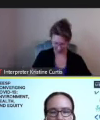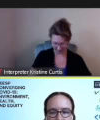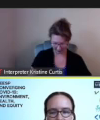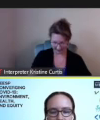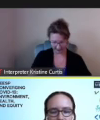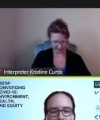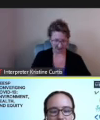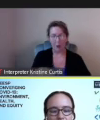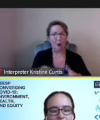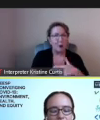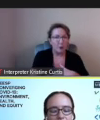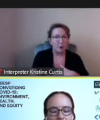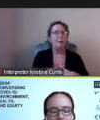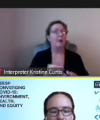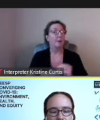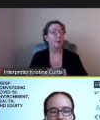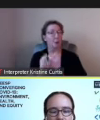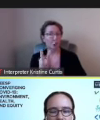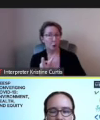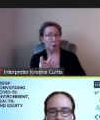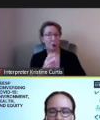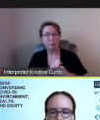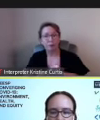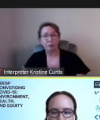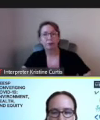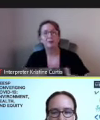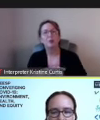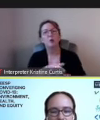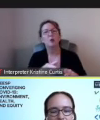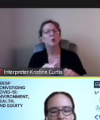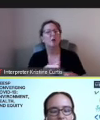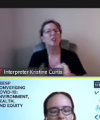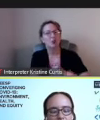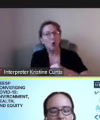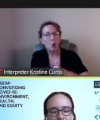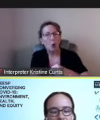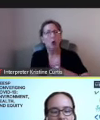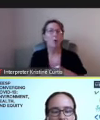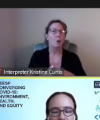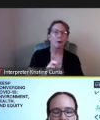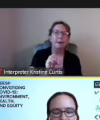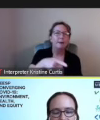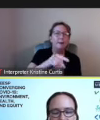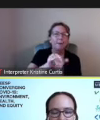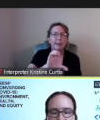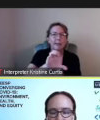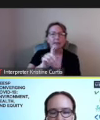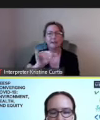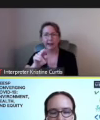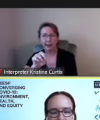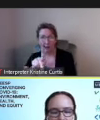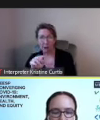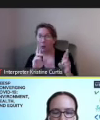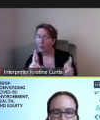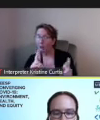in your house in number 2, and then goes out to a sewer line or into a septic tank. And hopefully you're only flushing the 3